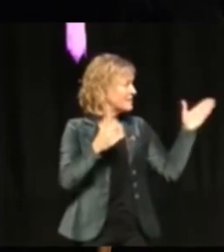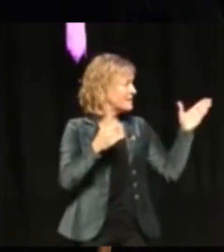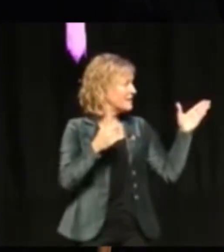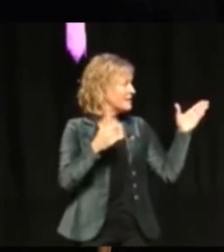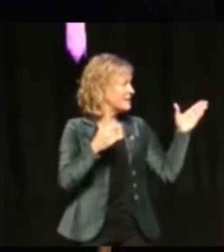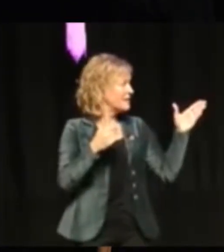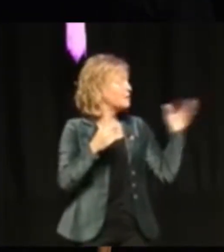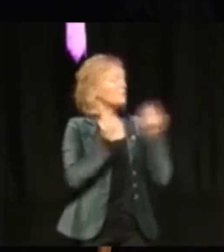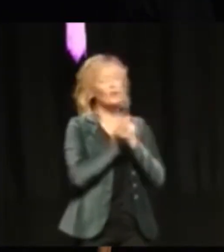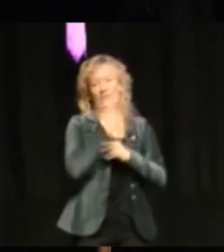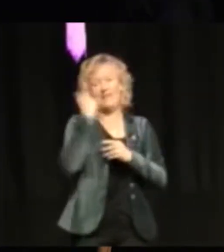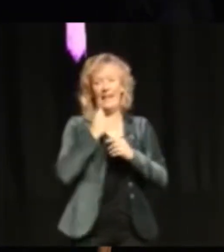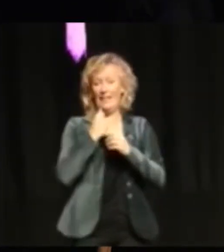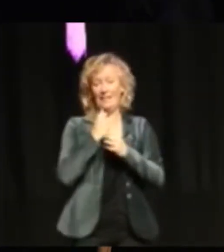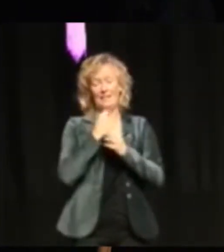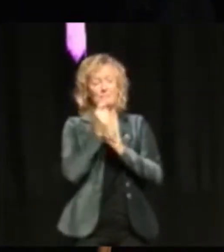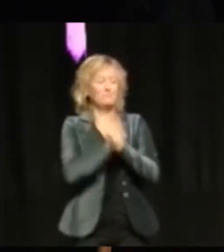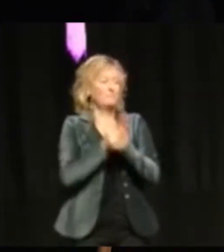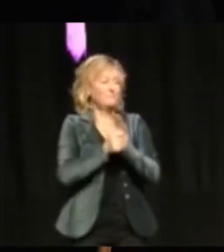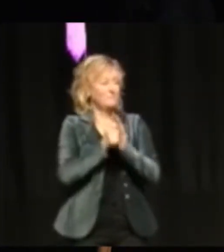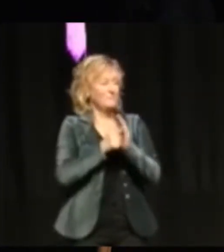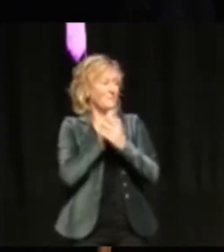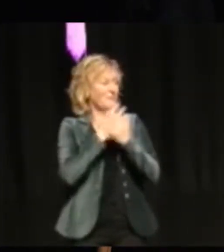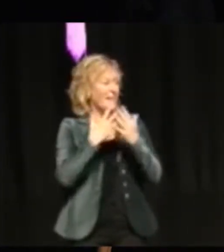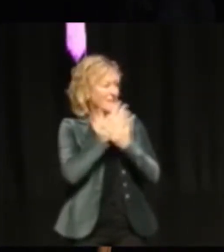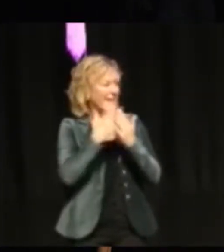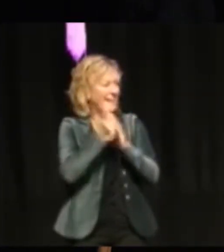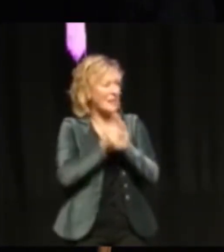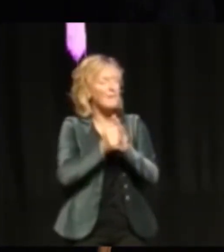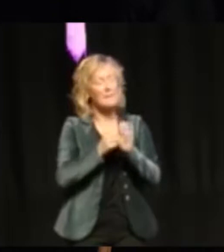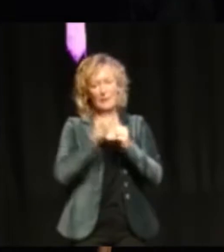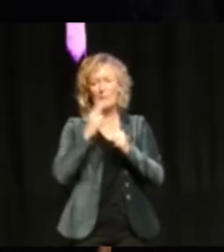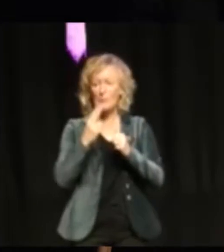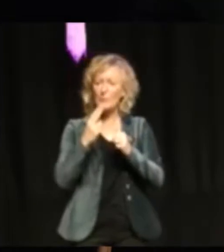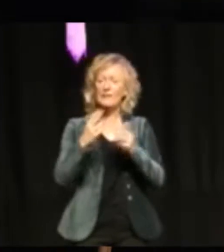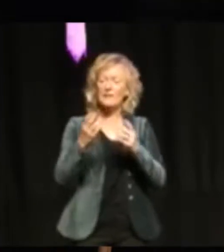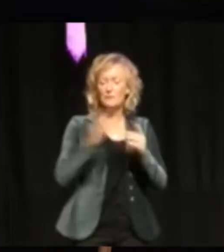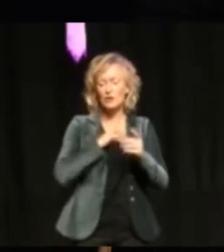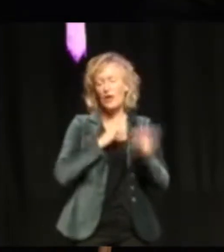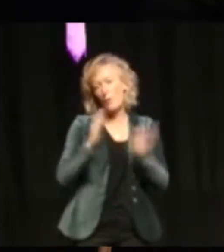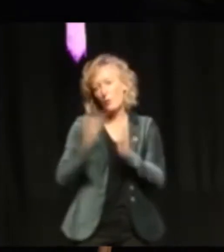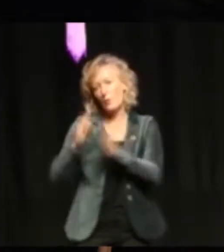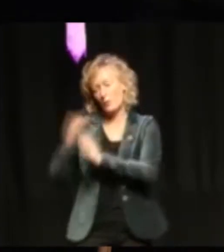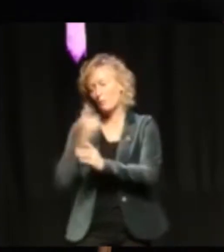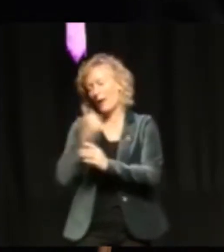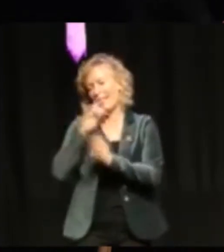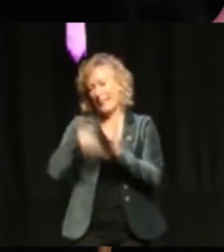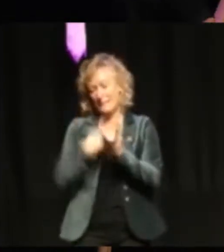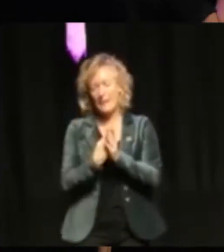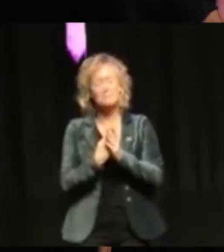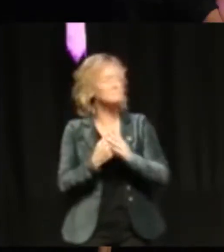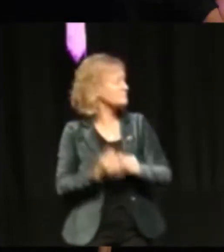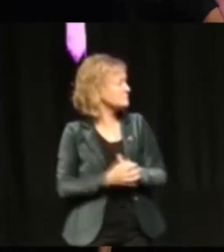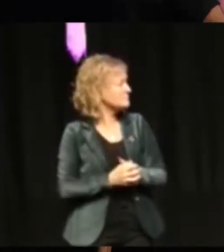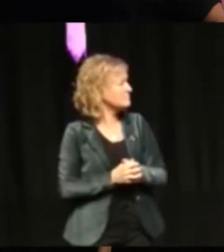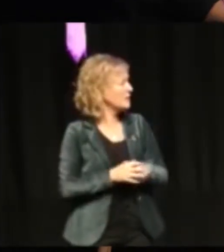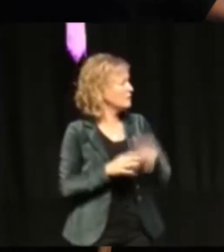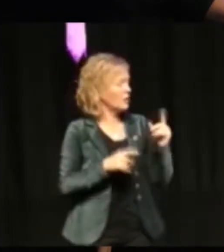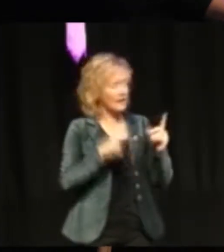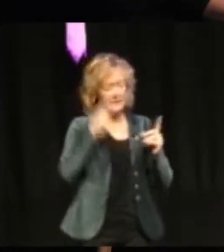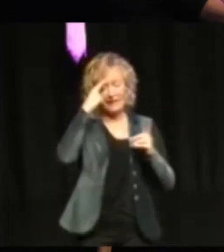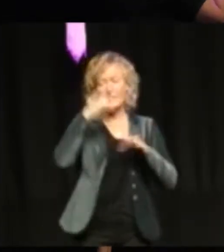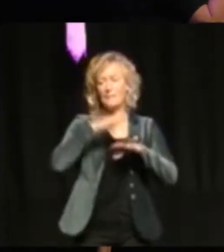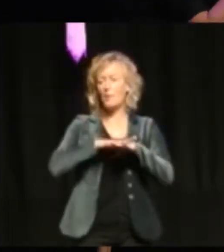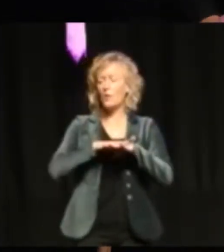this for much longer than 60 or 55 minutes that we have. I just wanted to ask you a question because, and I think you